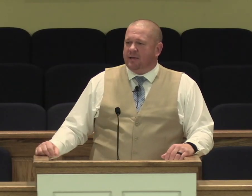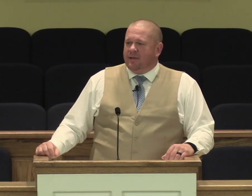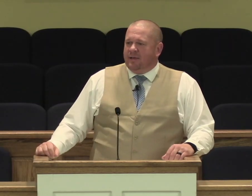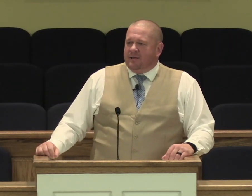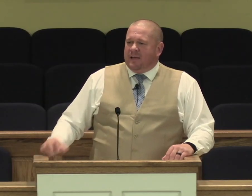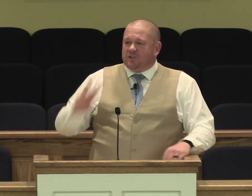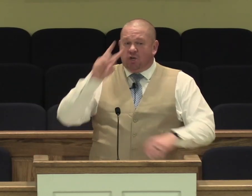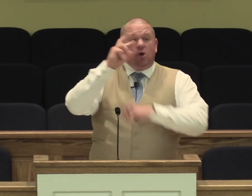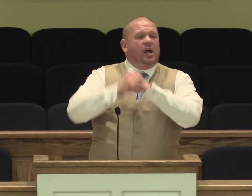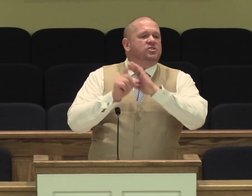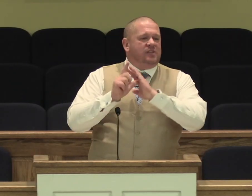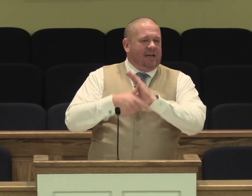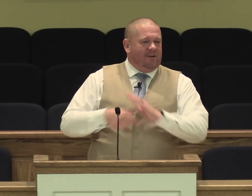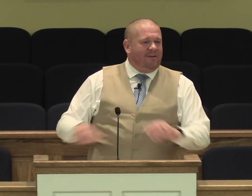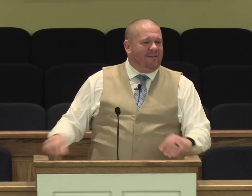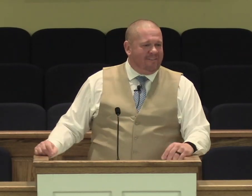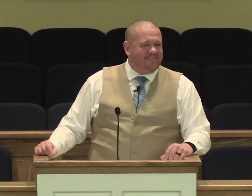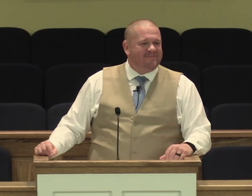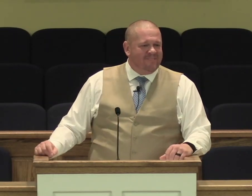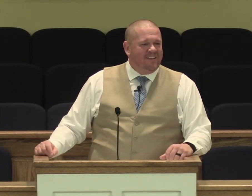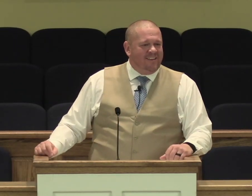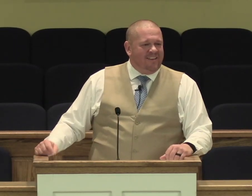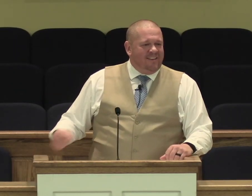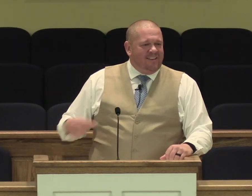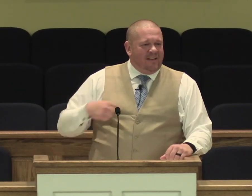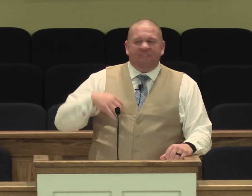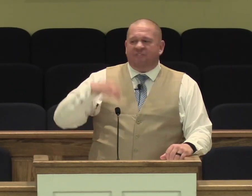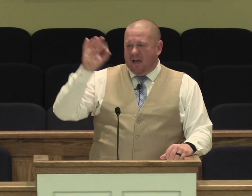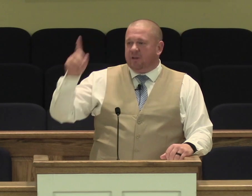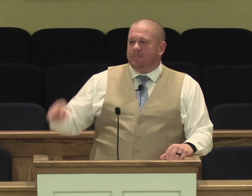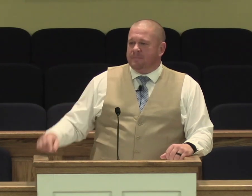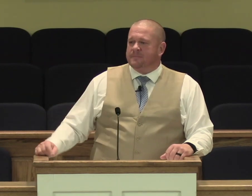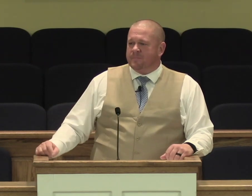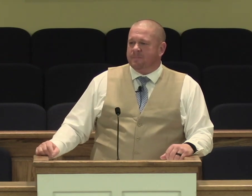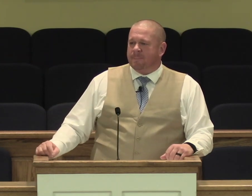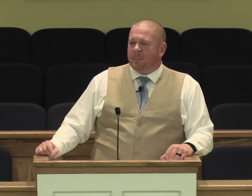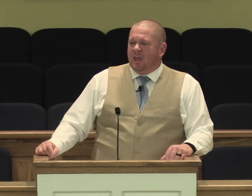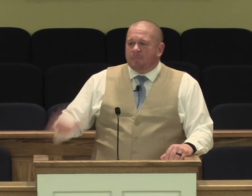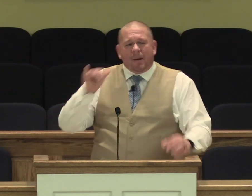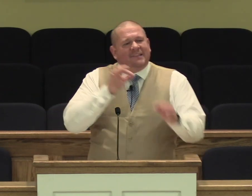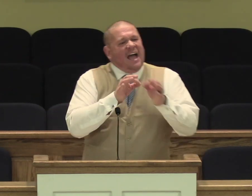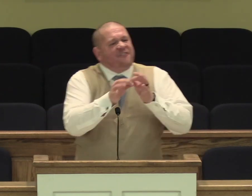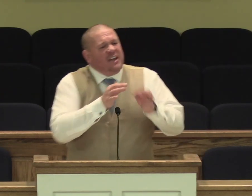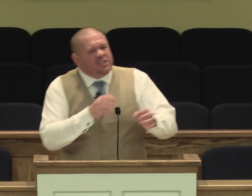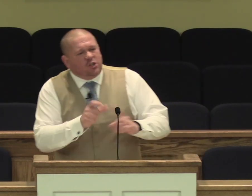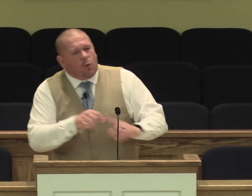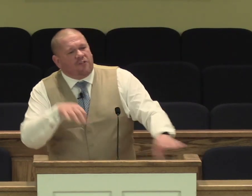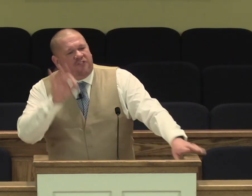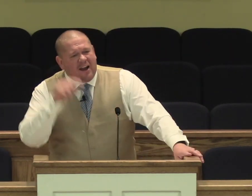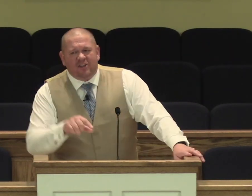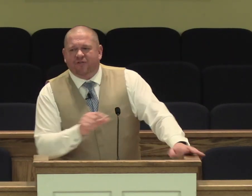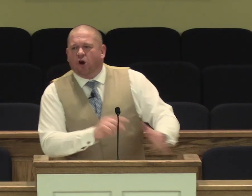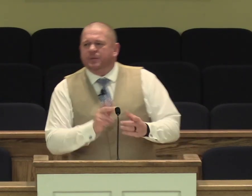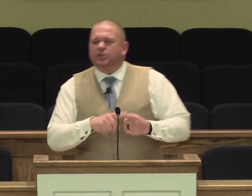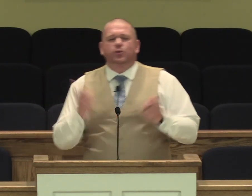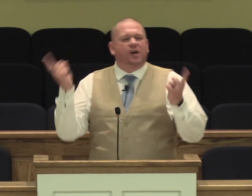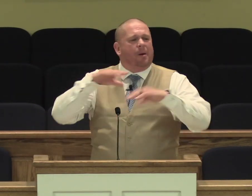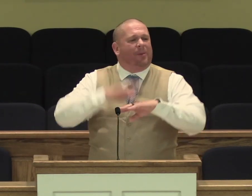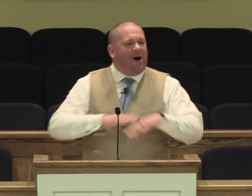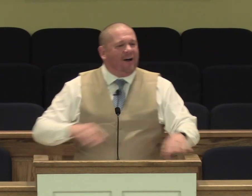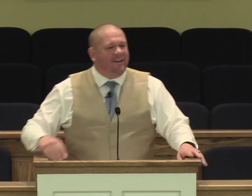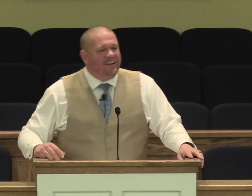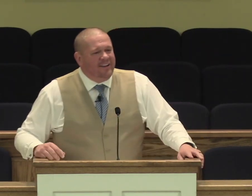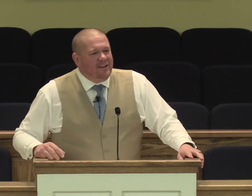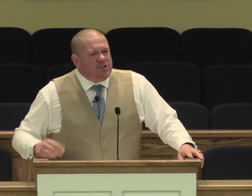yesterday. And 2 years later, I found him. But by definition, the word find in this verse means to